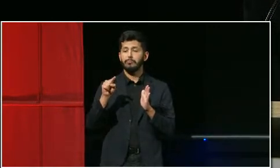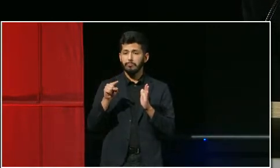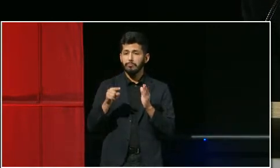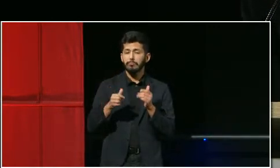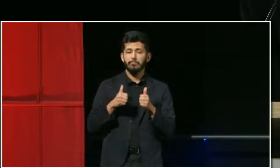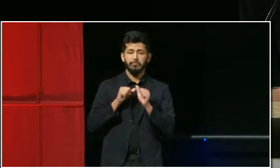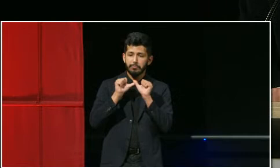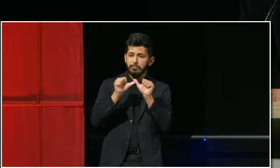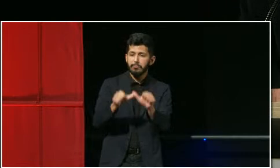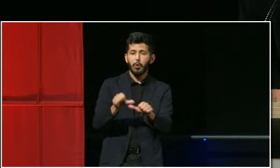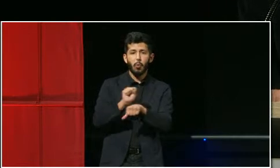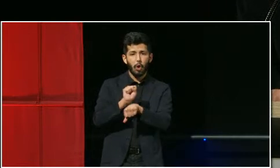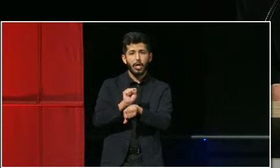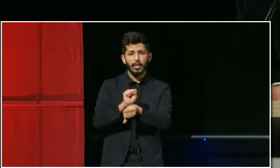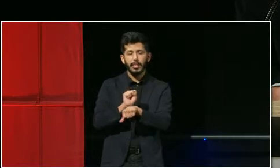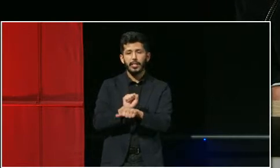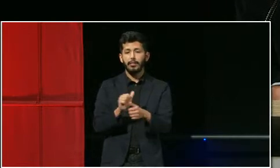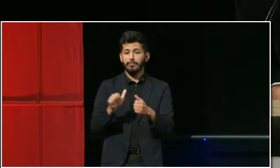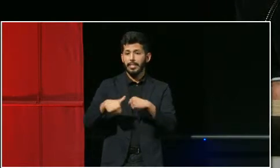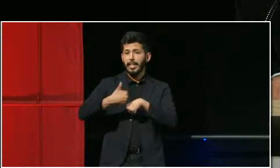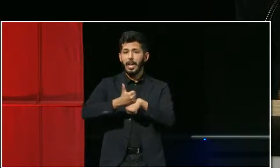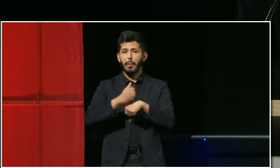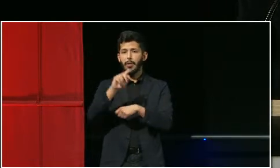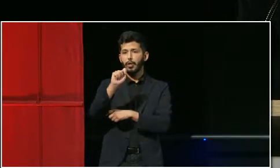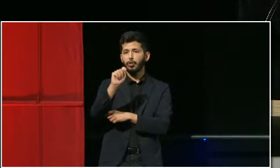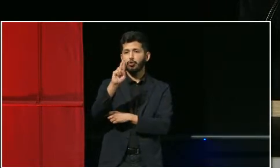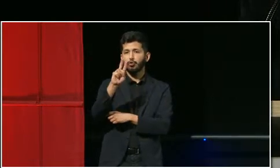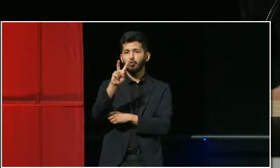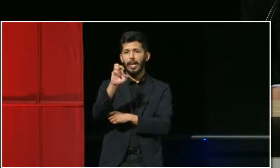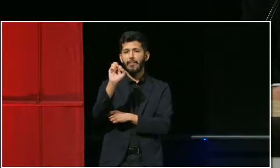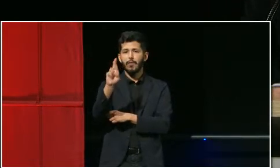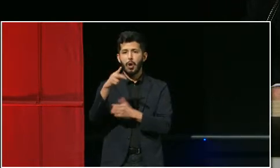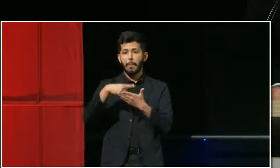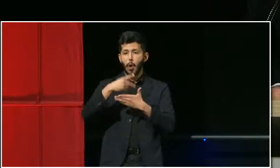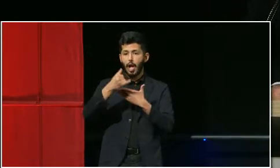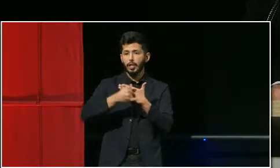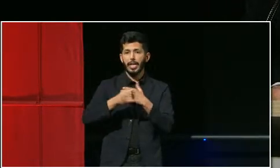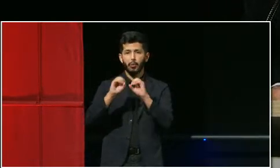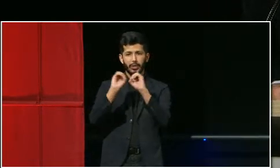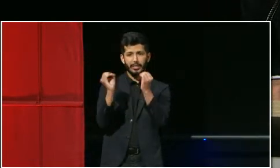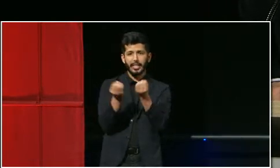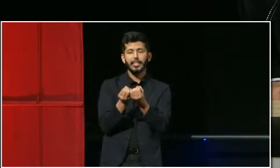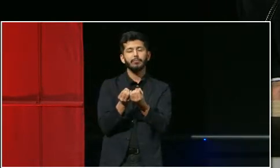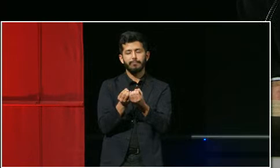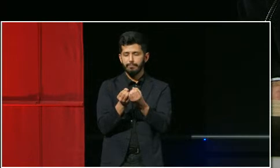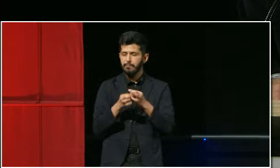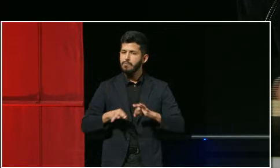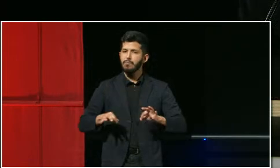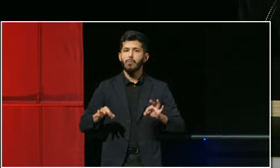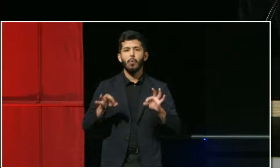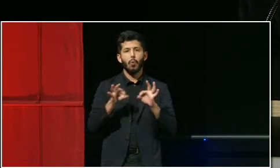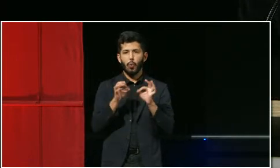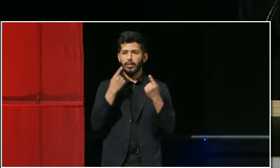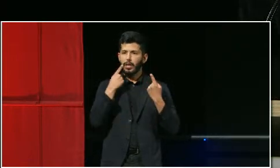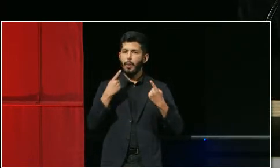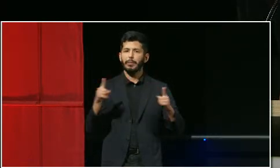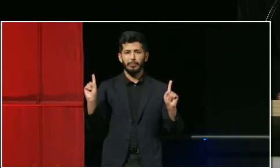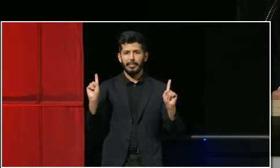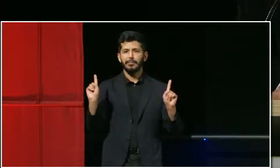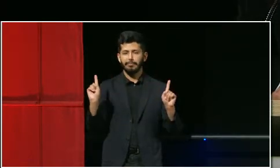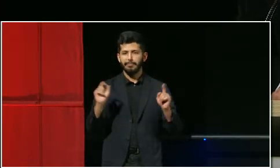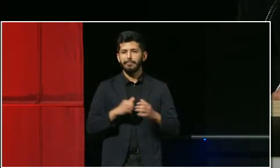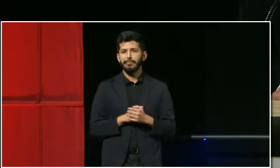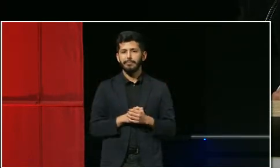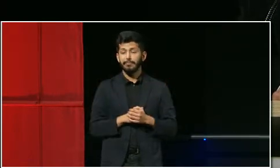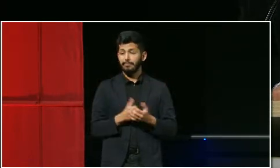in subsequently forming the Trevor Project is another important accomplishment. Now